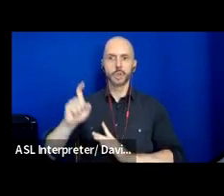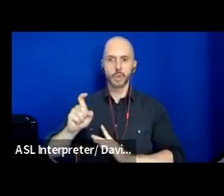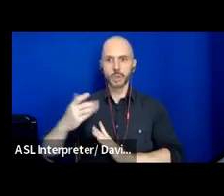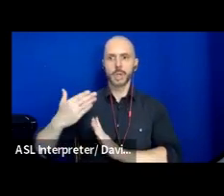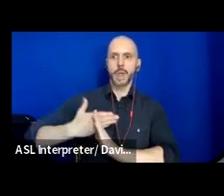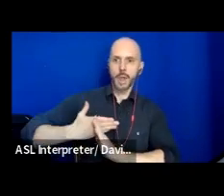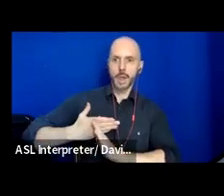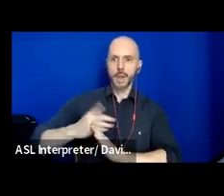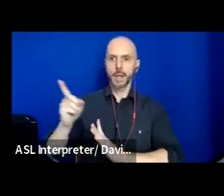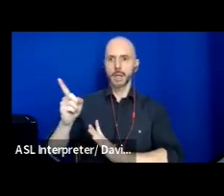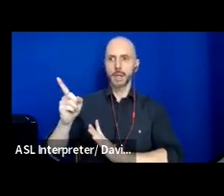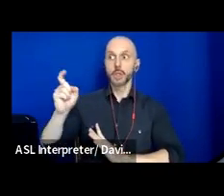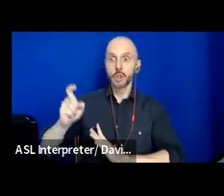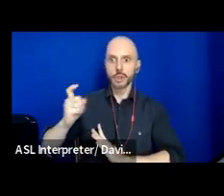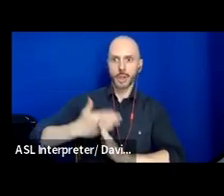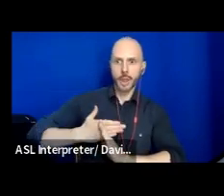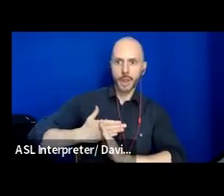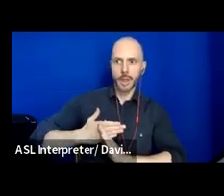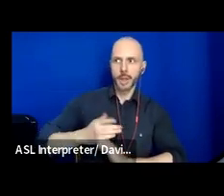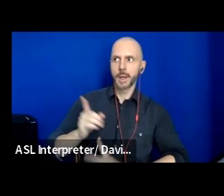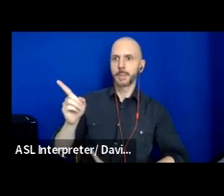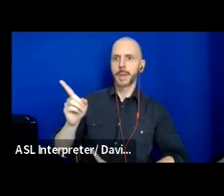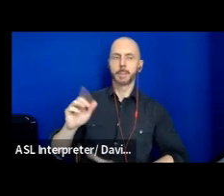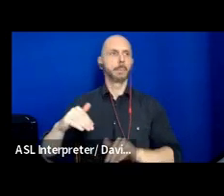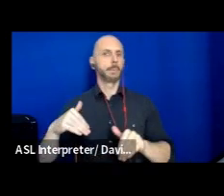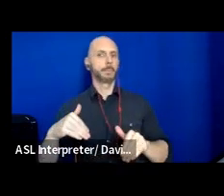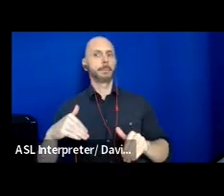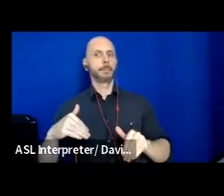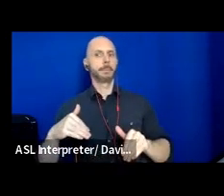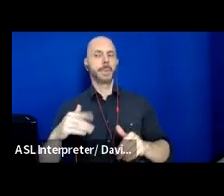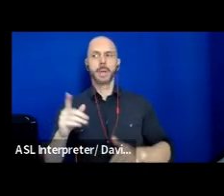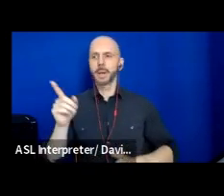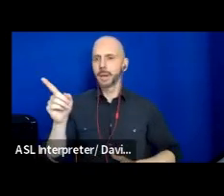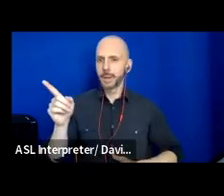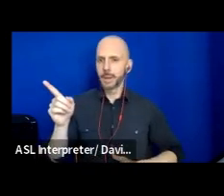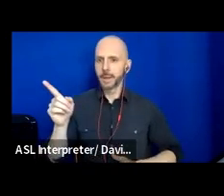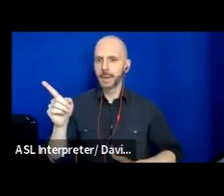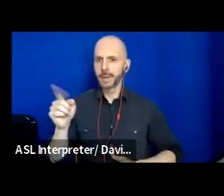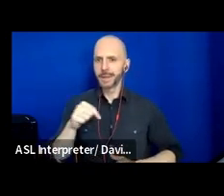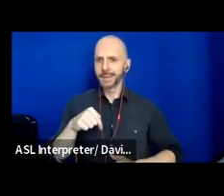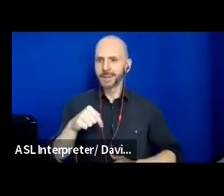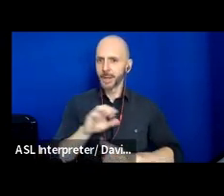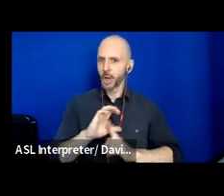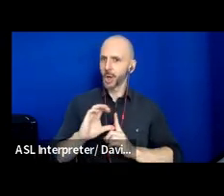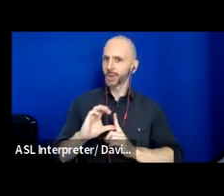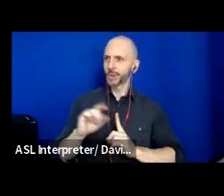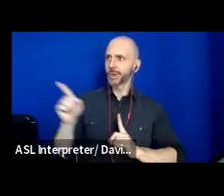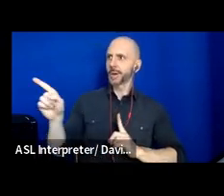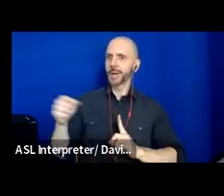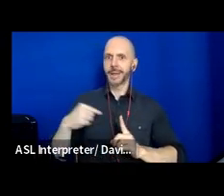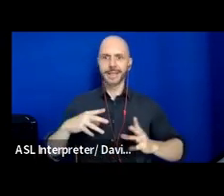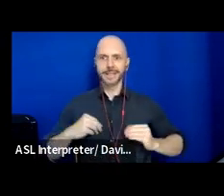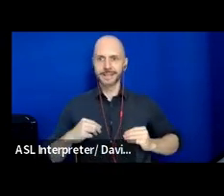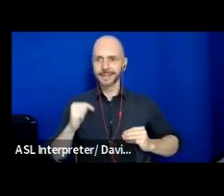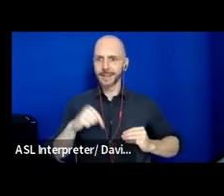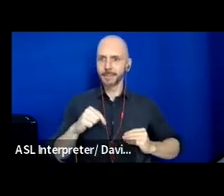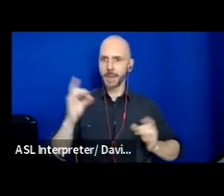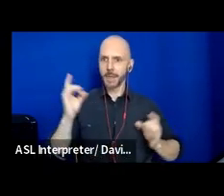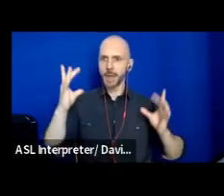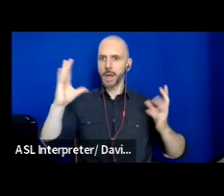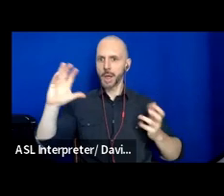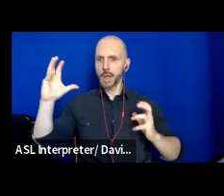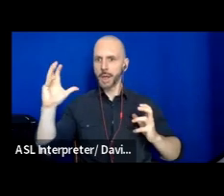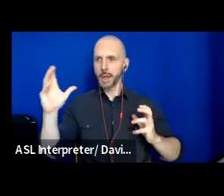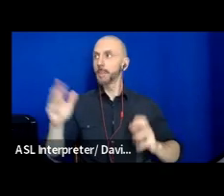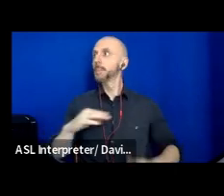is the culture we're in. And if I go against that, how vulnerable will I be? One, to have a positive experience in this environment,